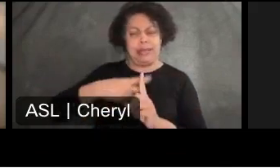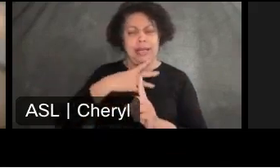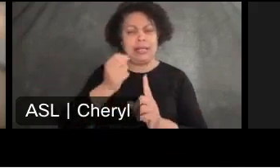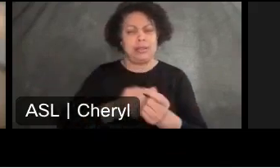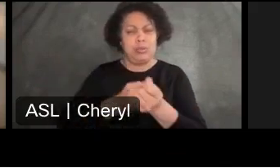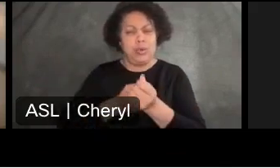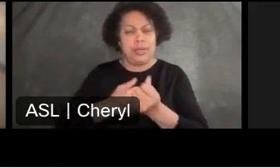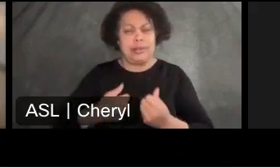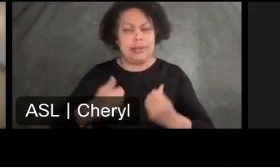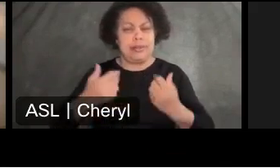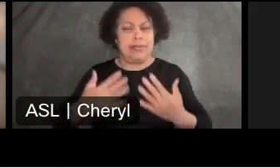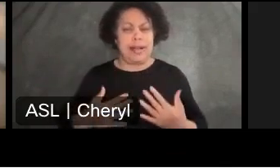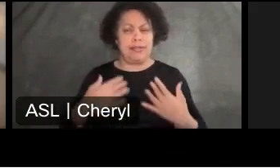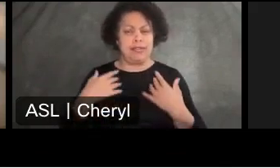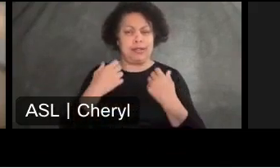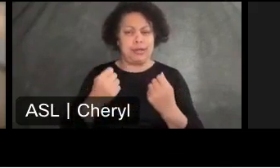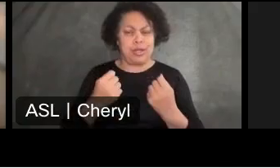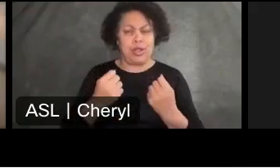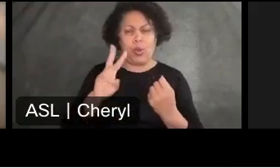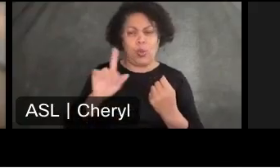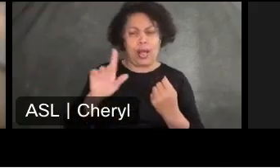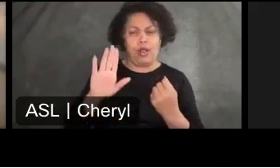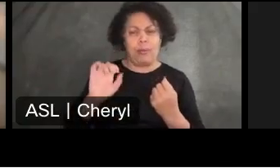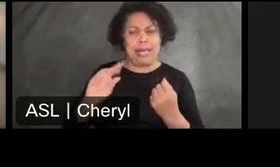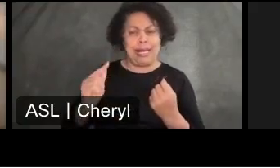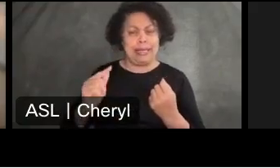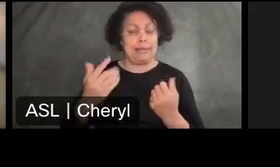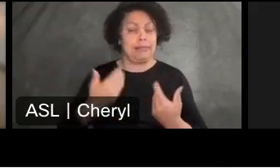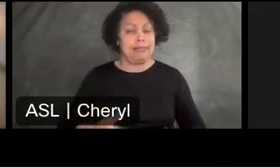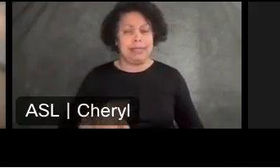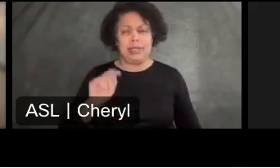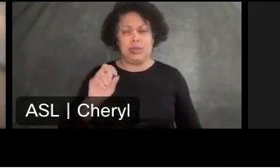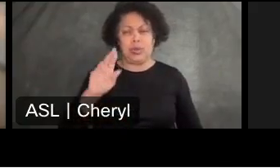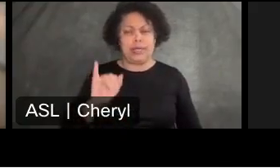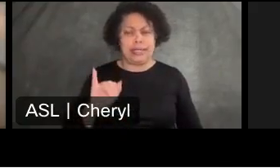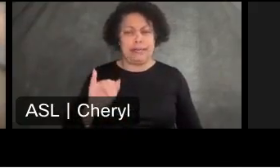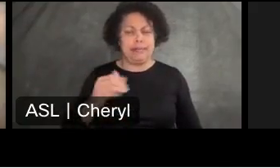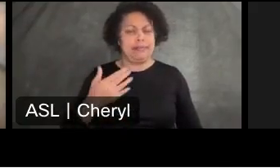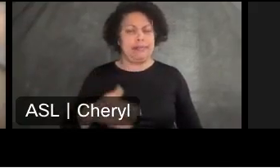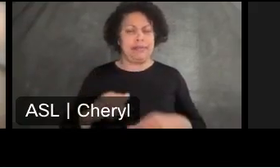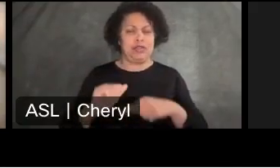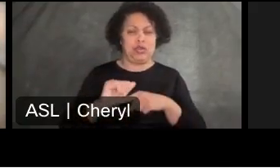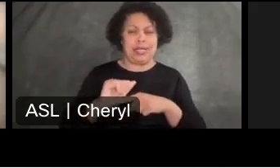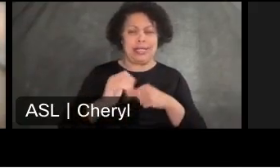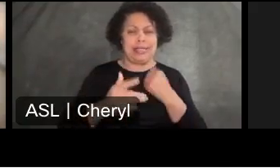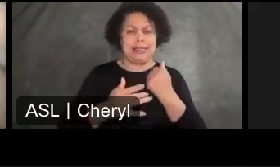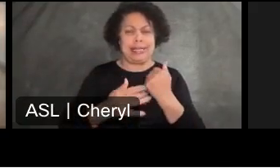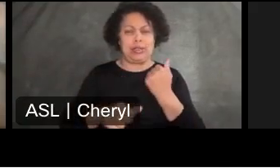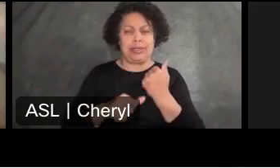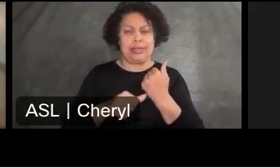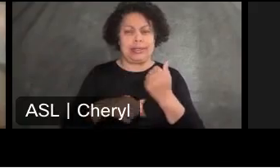well-being. As Carla mentioned, my name is Tori. I am the Training and Technical Assistance